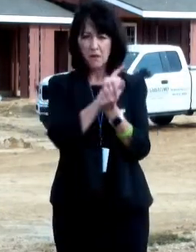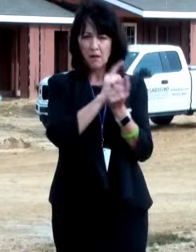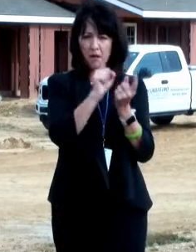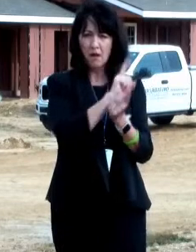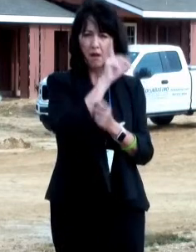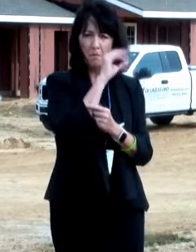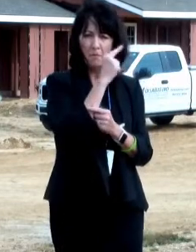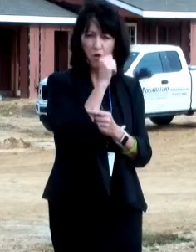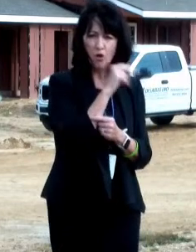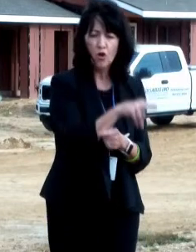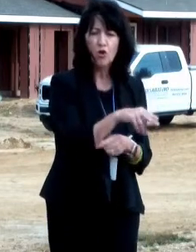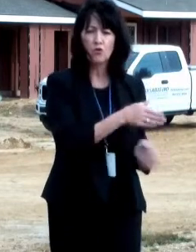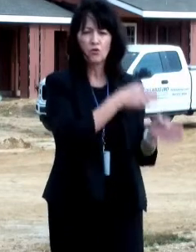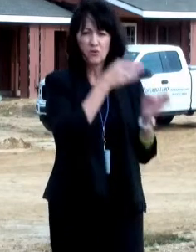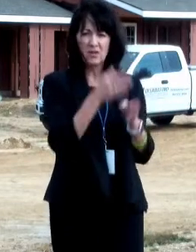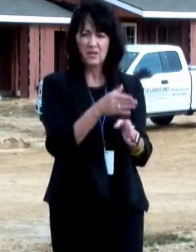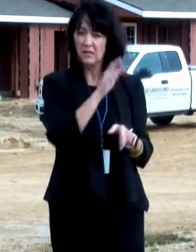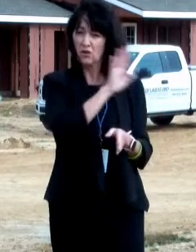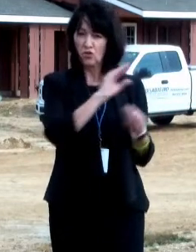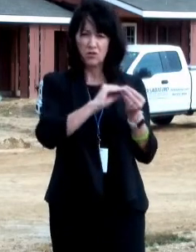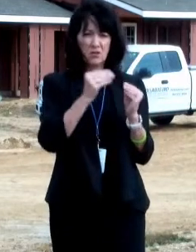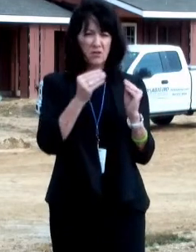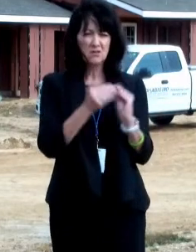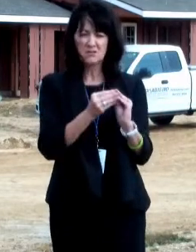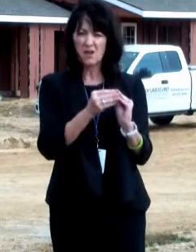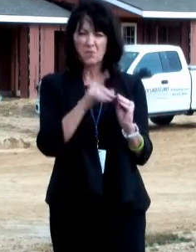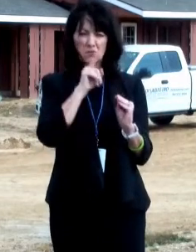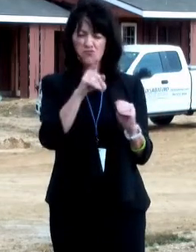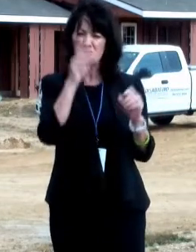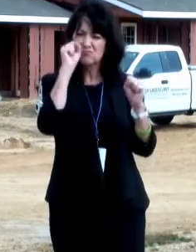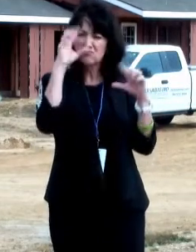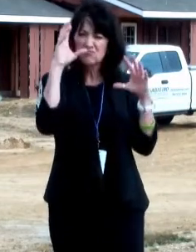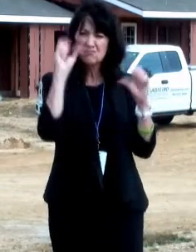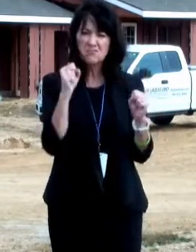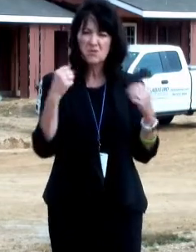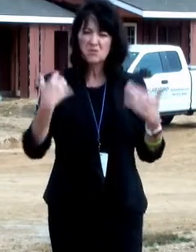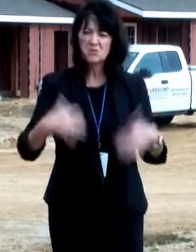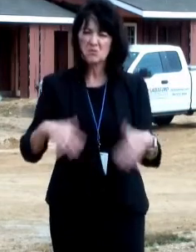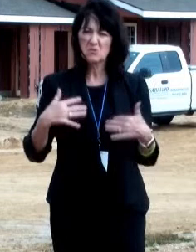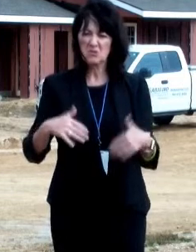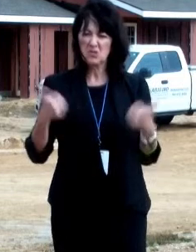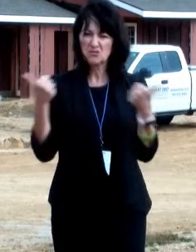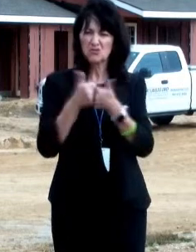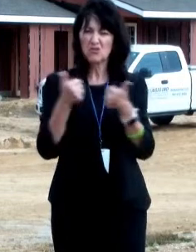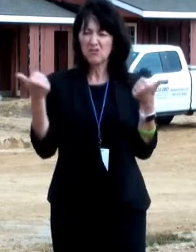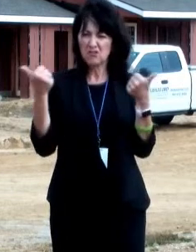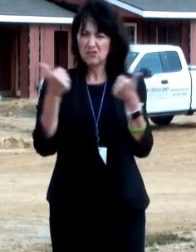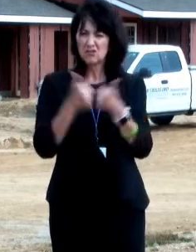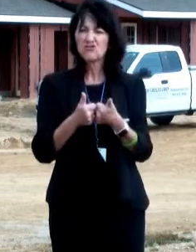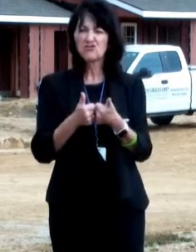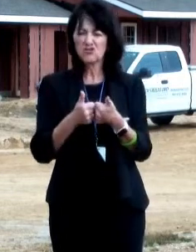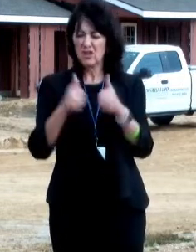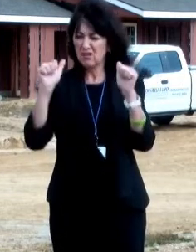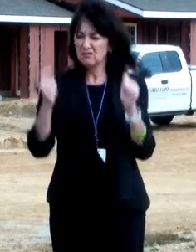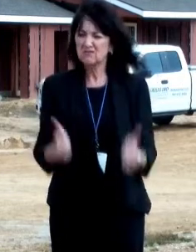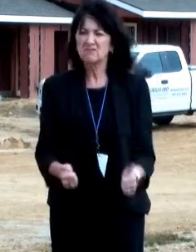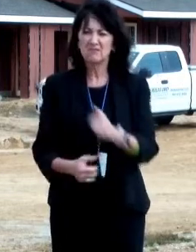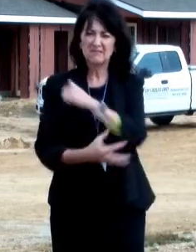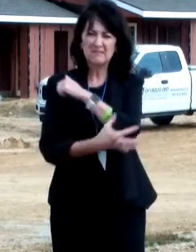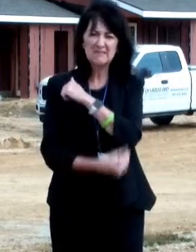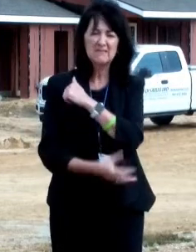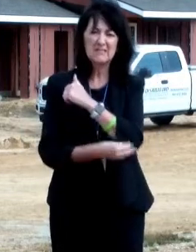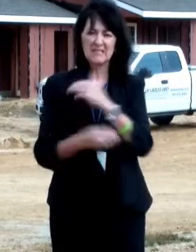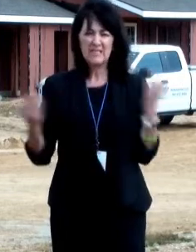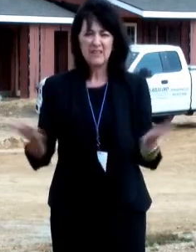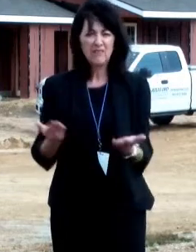put me through the numbers are stunning about the challenges faced in this immediate community. Yet look at this gathering. Look